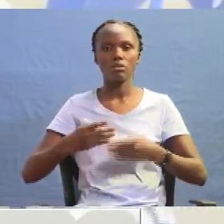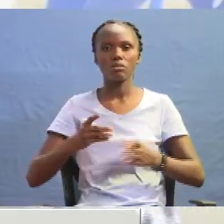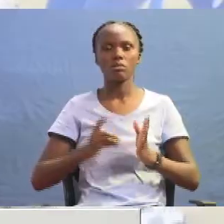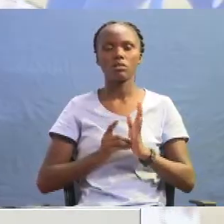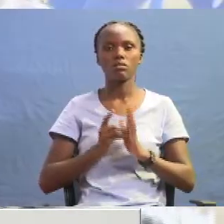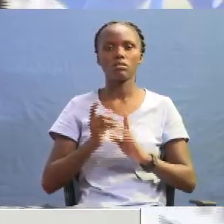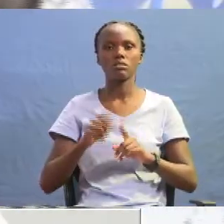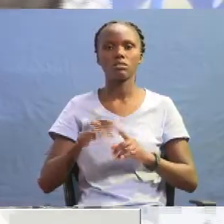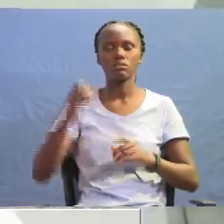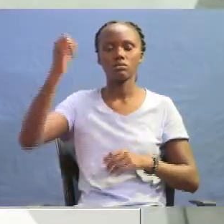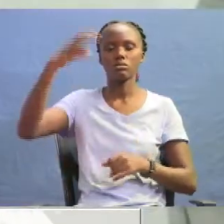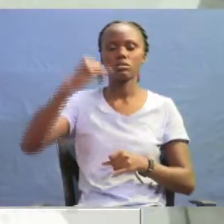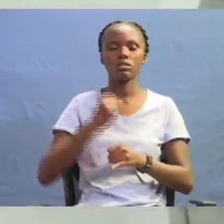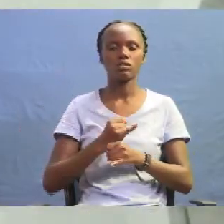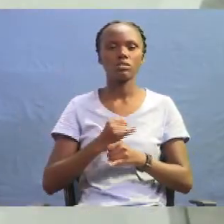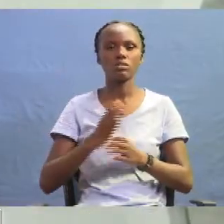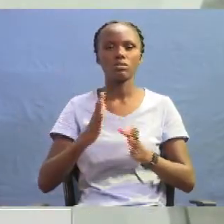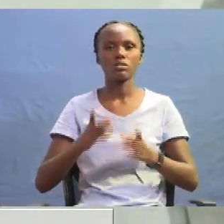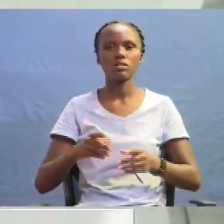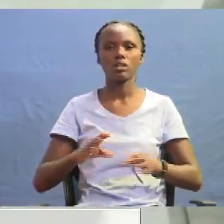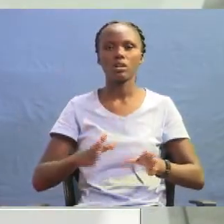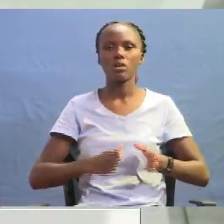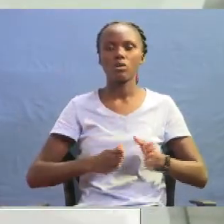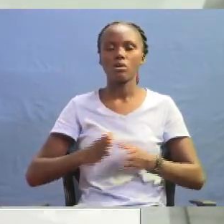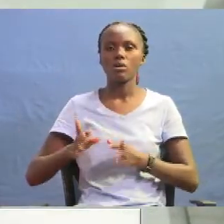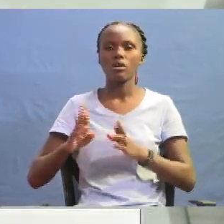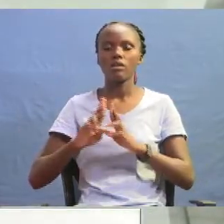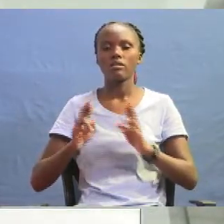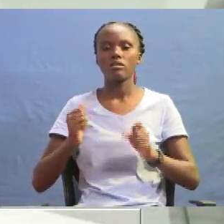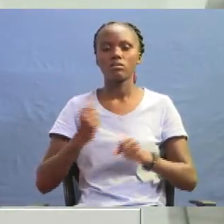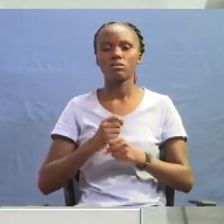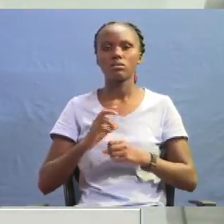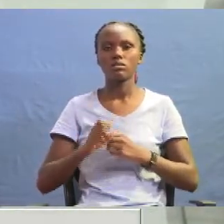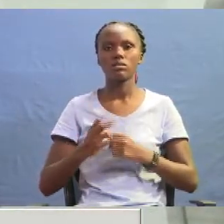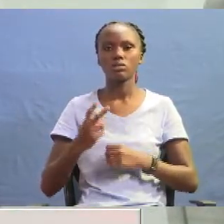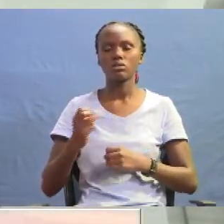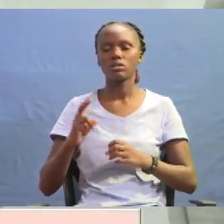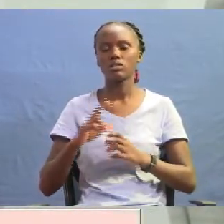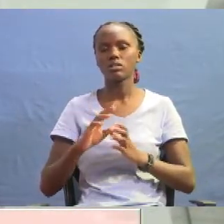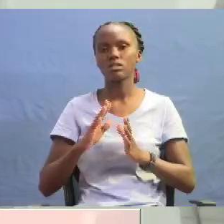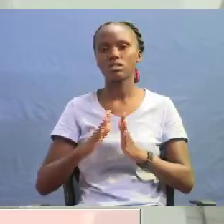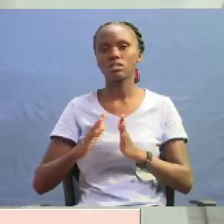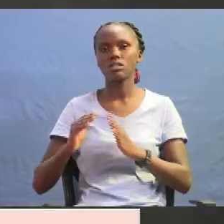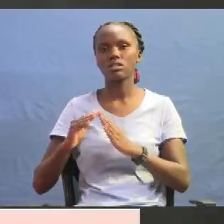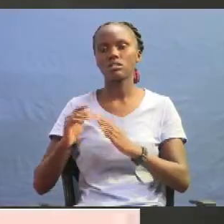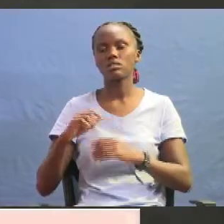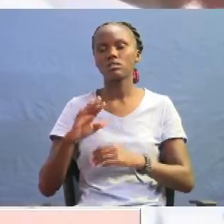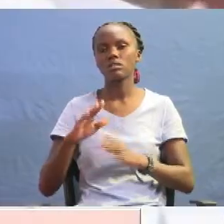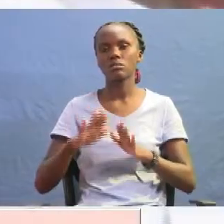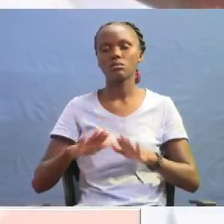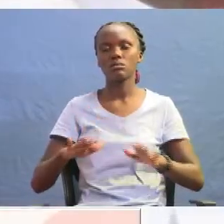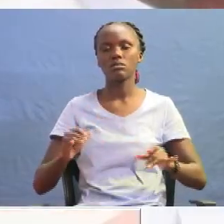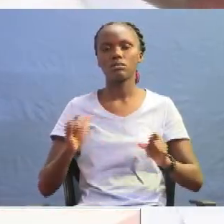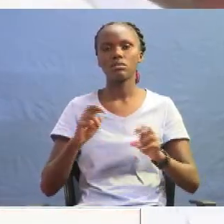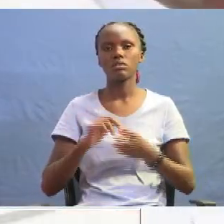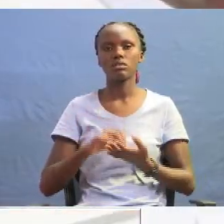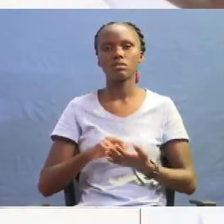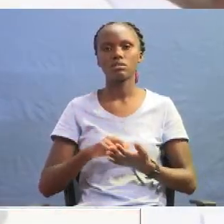Juakali artisans to prepare for upcoming projects involving 2,000 houses and 2 additional markets.